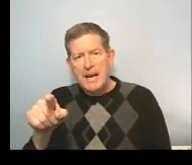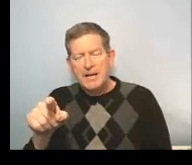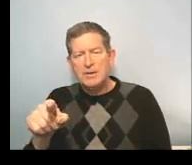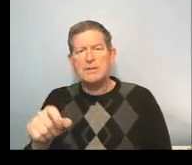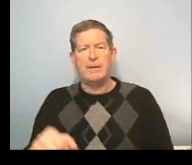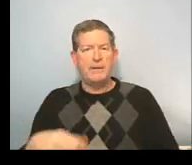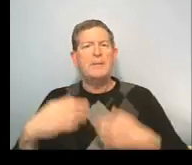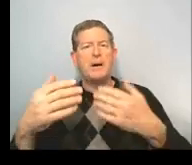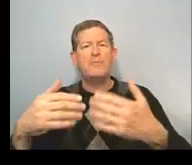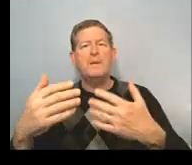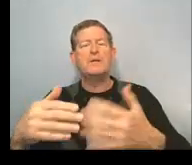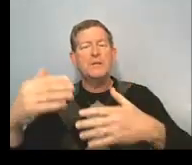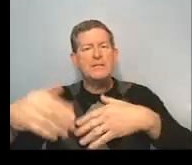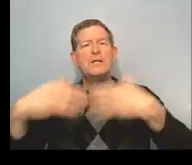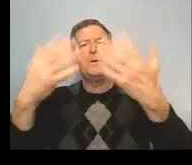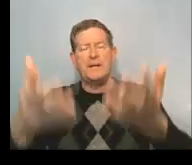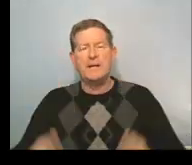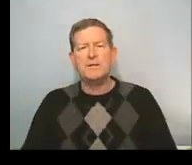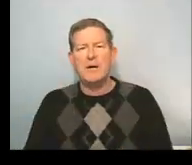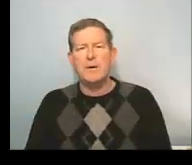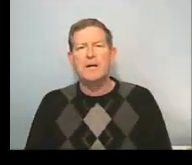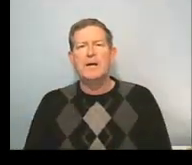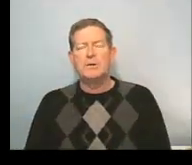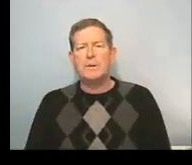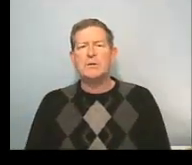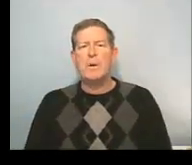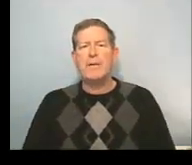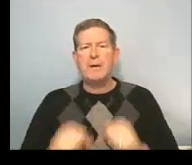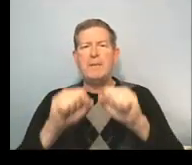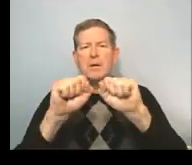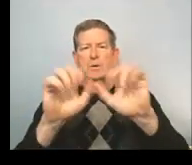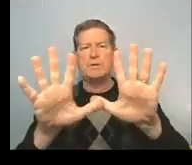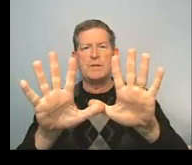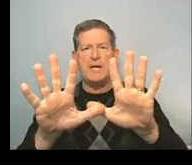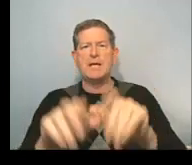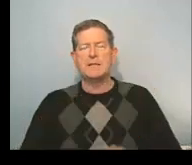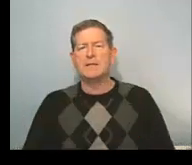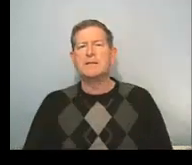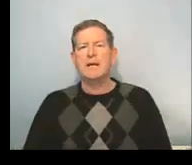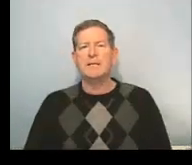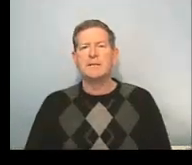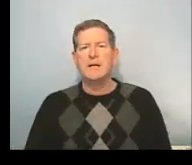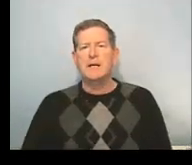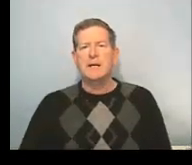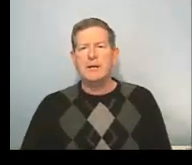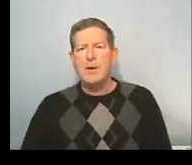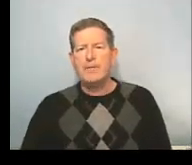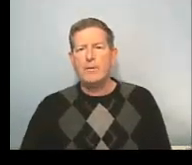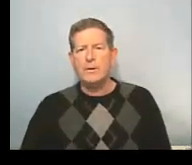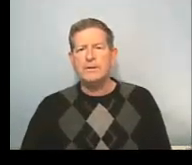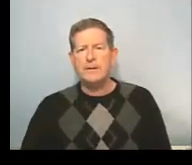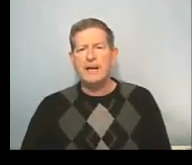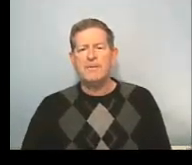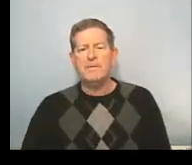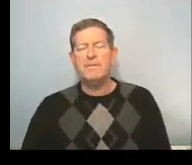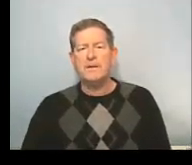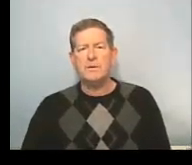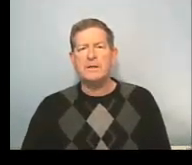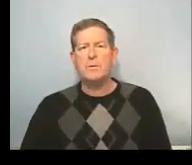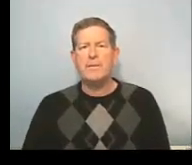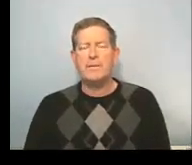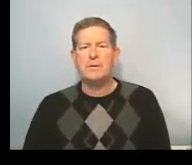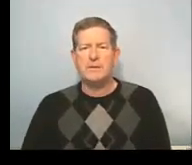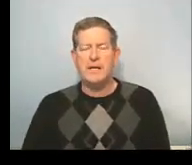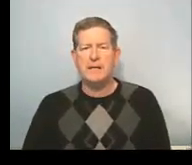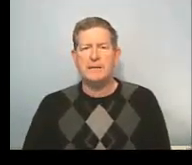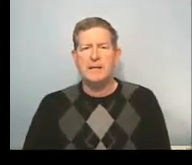menos, minus, and then the amount of minutes until the next hour. Son las 9 menos 10 in this case. And you have, of course, 8:50.